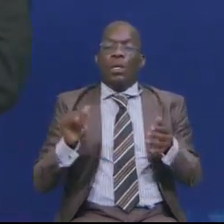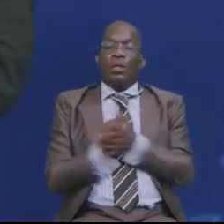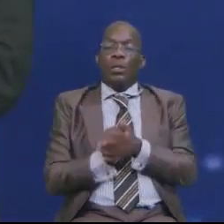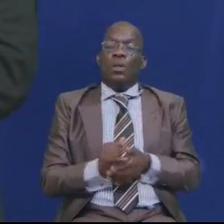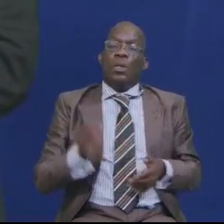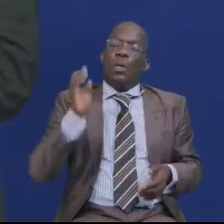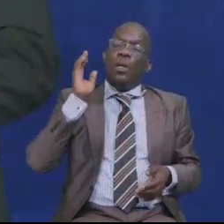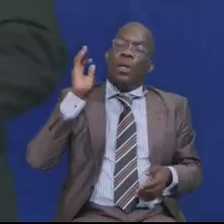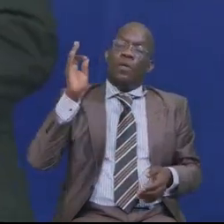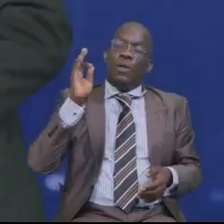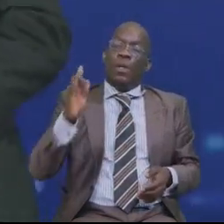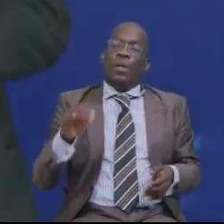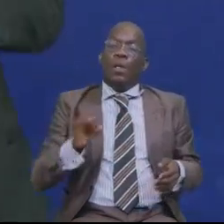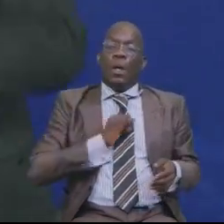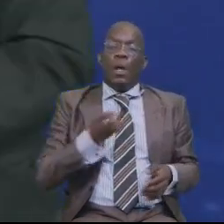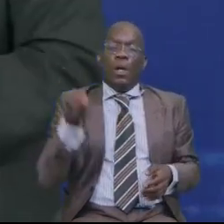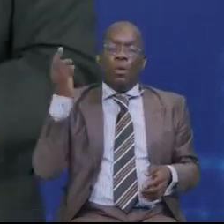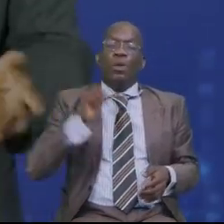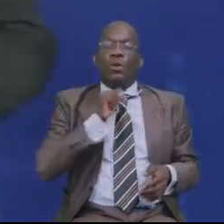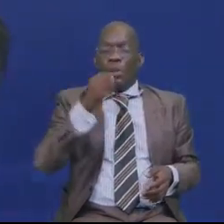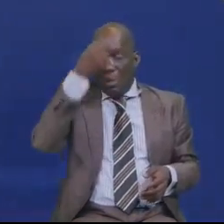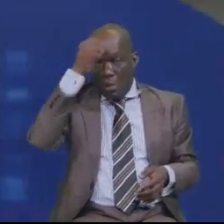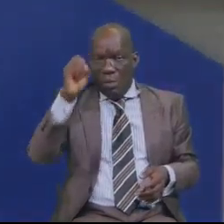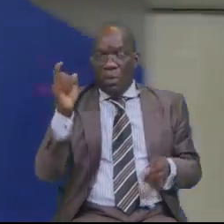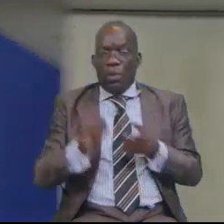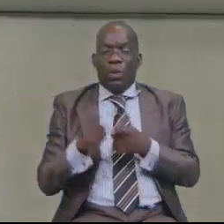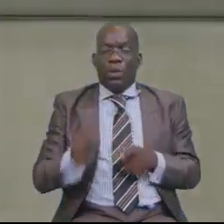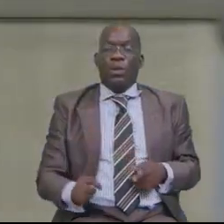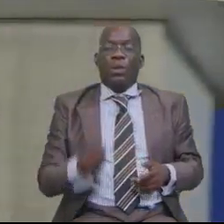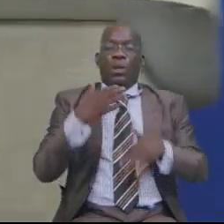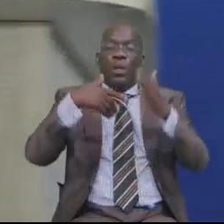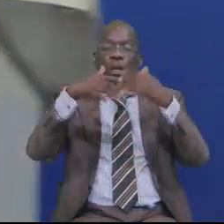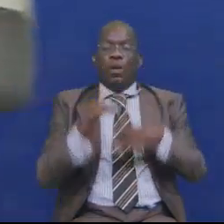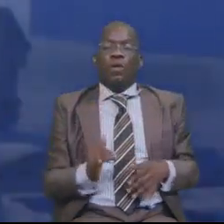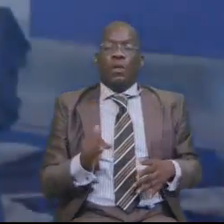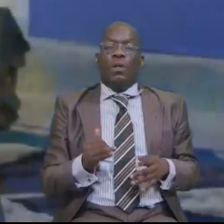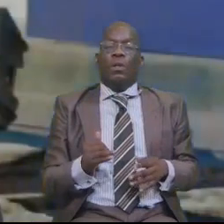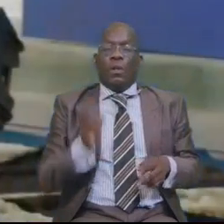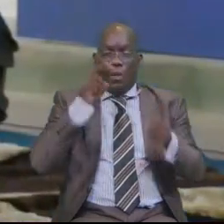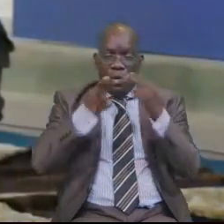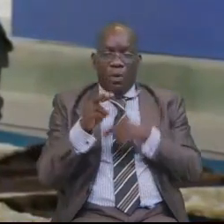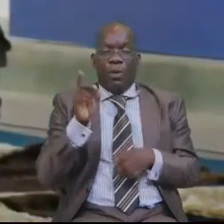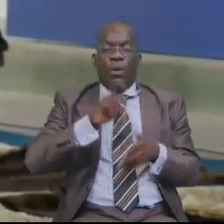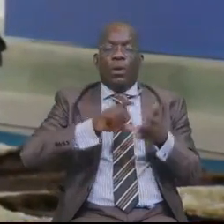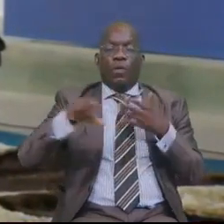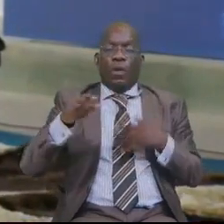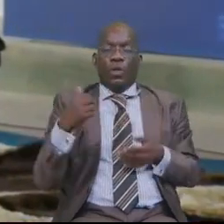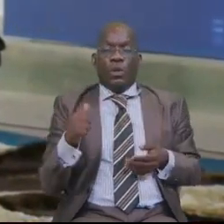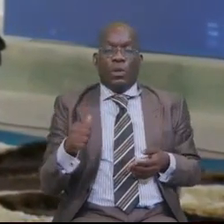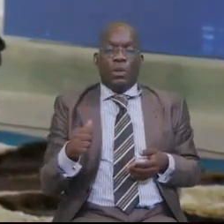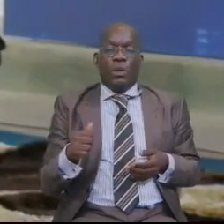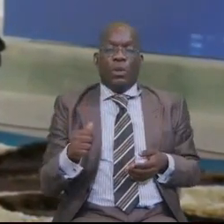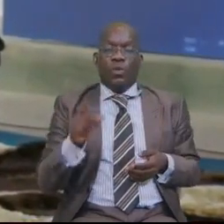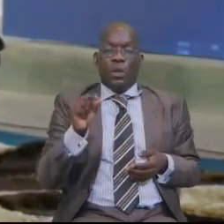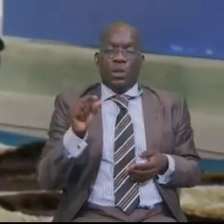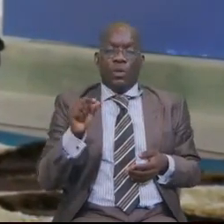evangelism. I was not disobedient to the heavenly vision. Look at verse 20. In verse 20 it says, but I